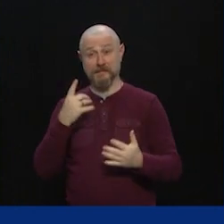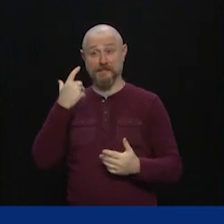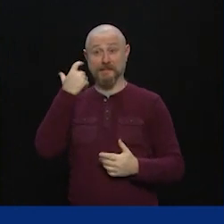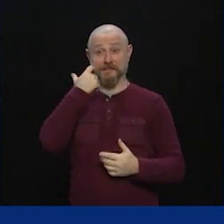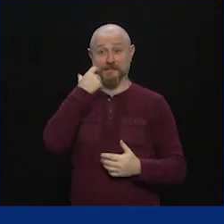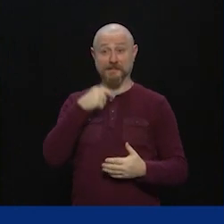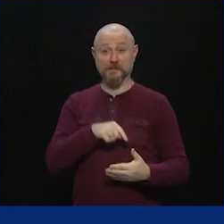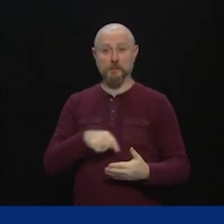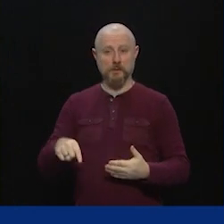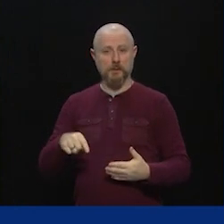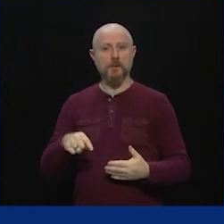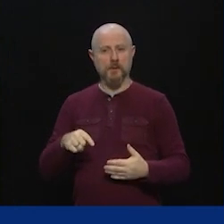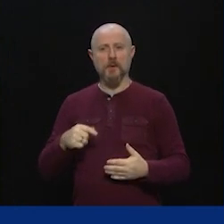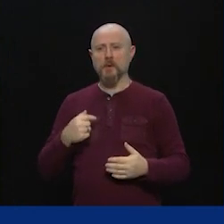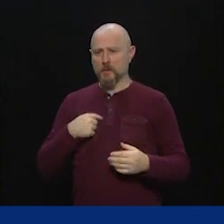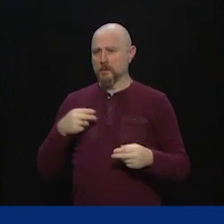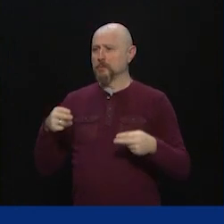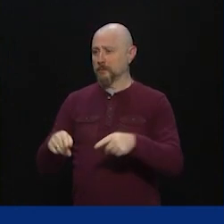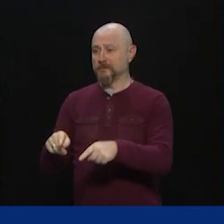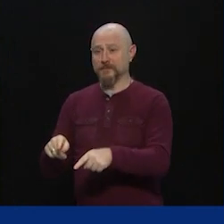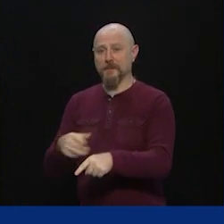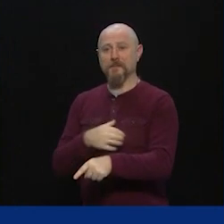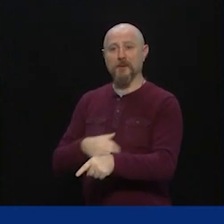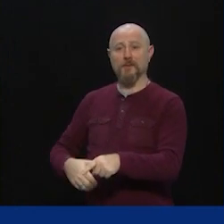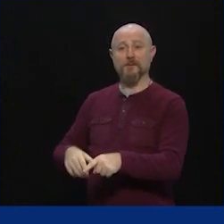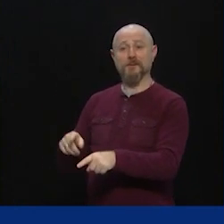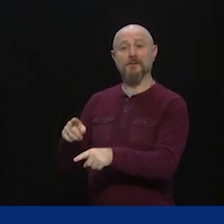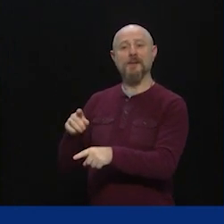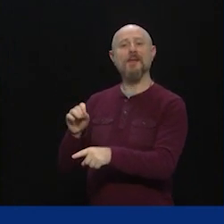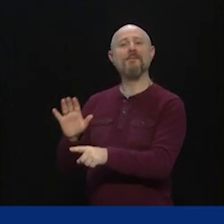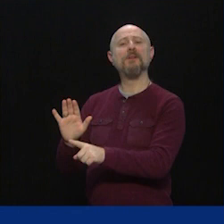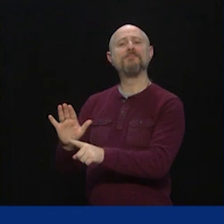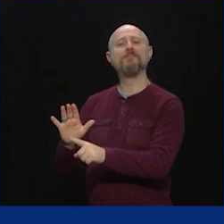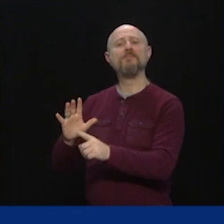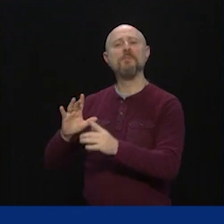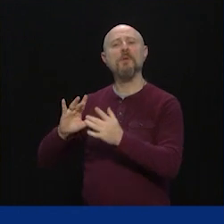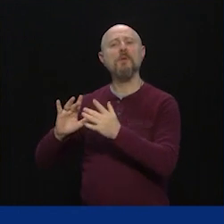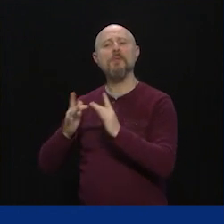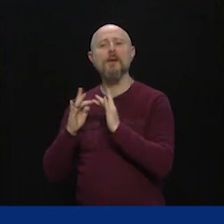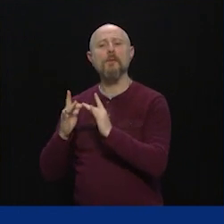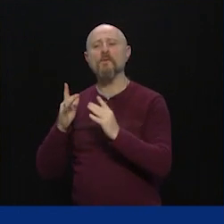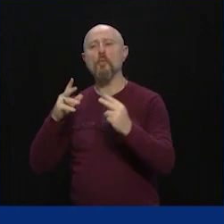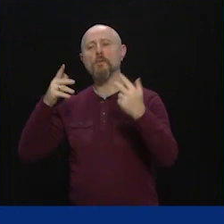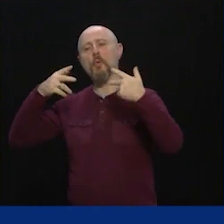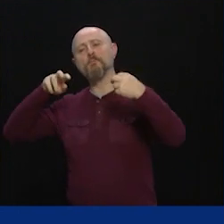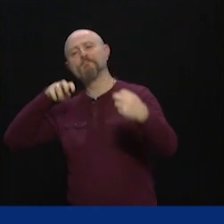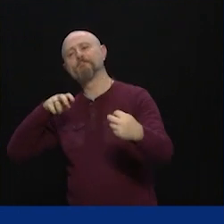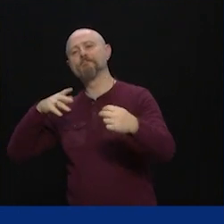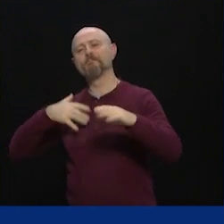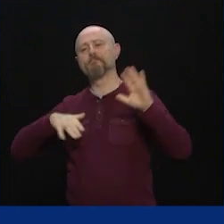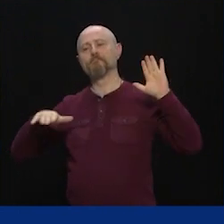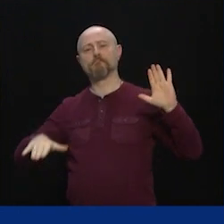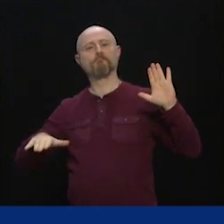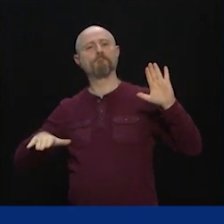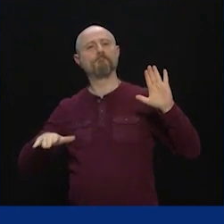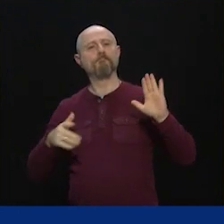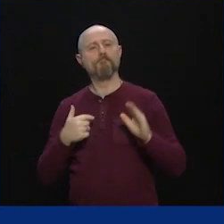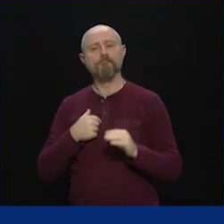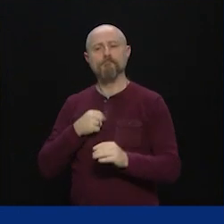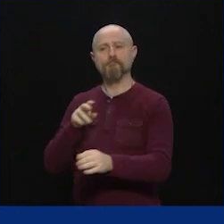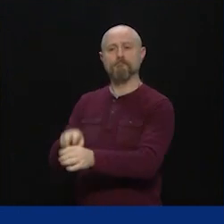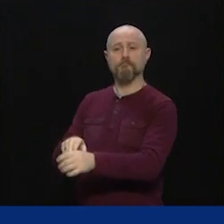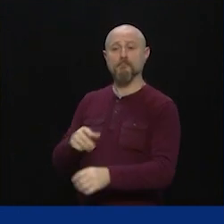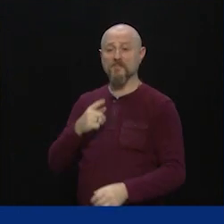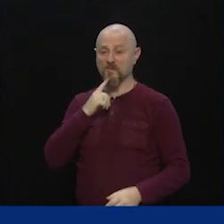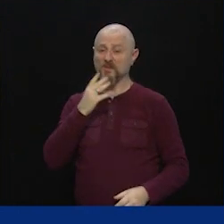virtual inauguration, a smart and thoughtful choice to pare down festivities during the surge in COVID cases that we're currently